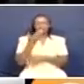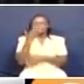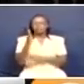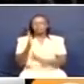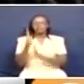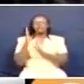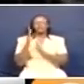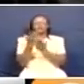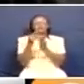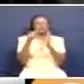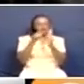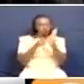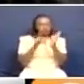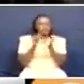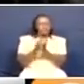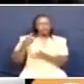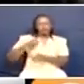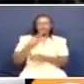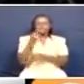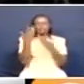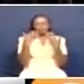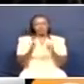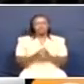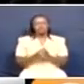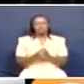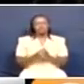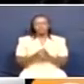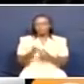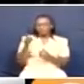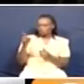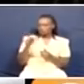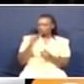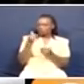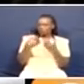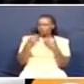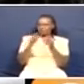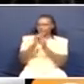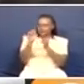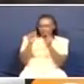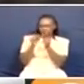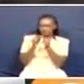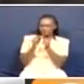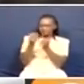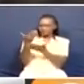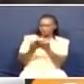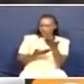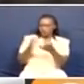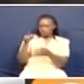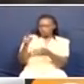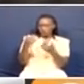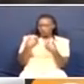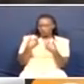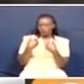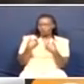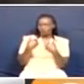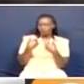which again we have referred to in the application. You don't have any particular forms you have flagged out. You want